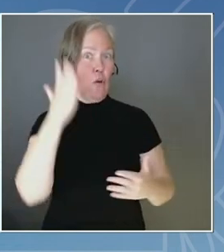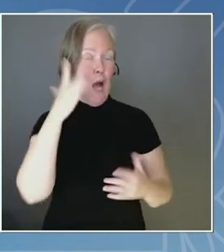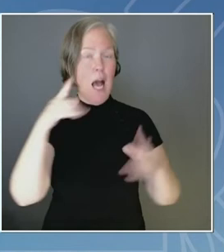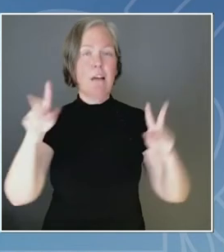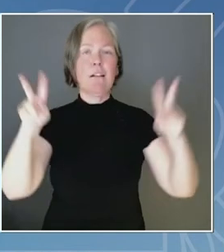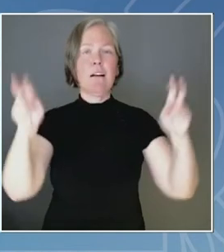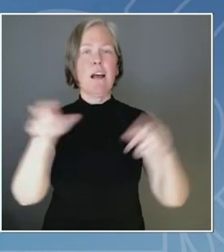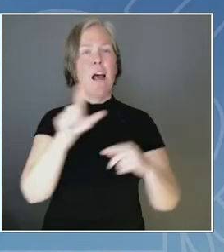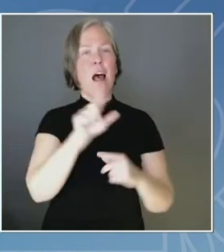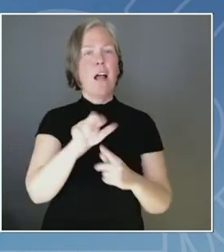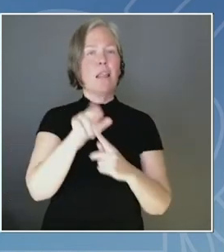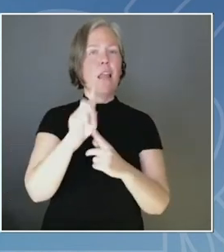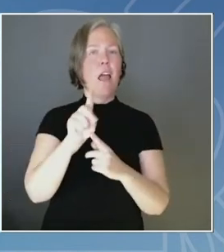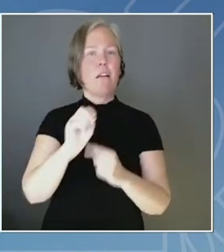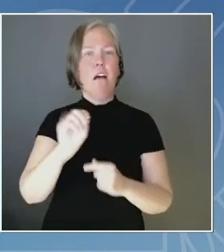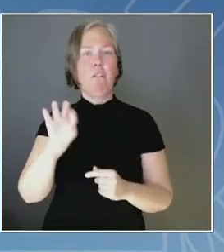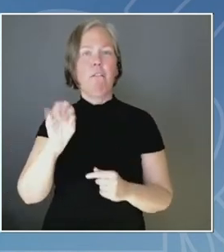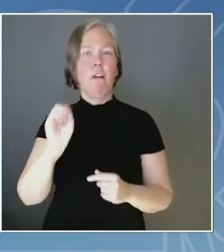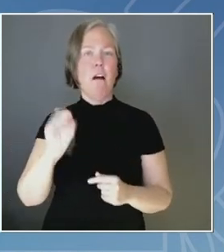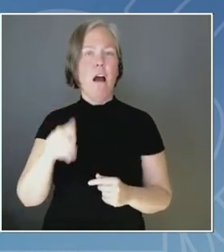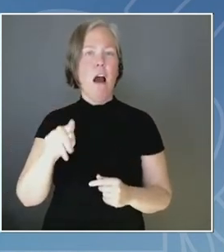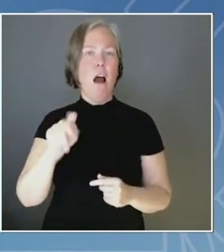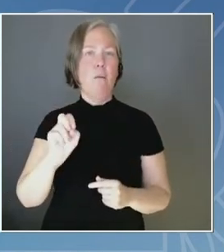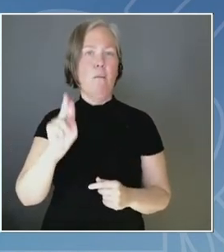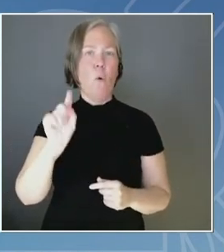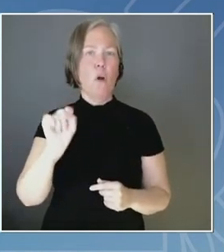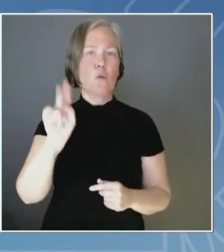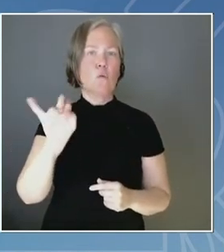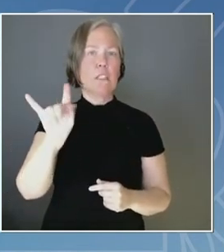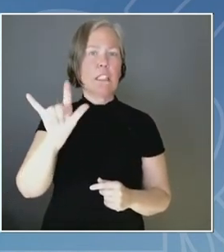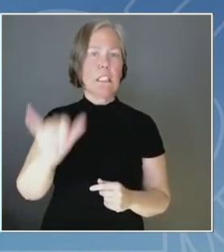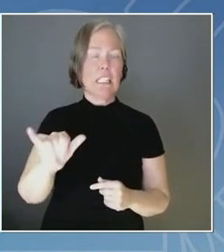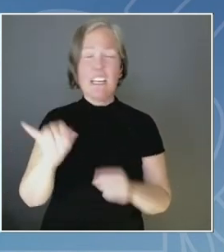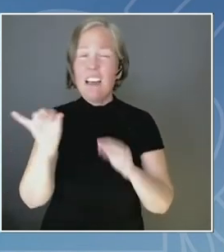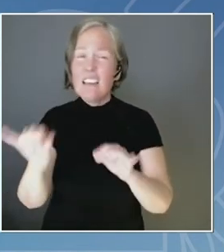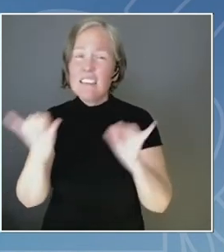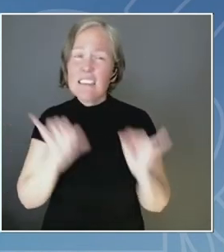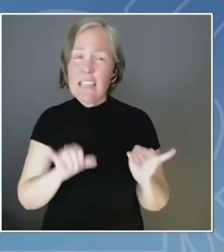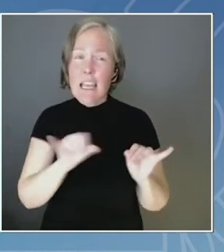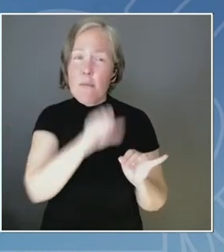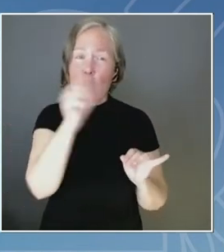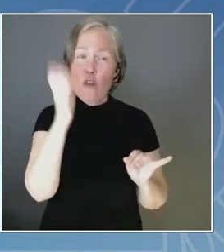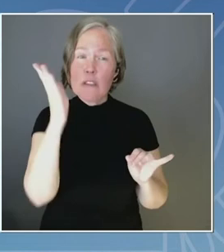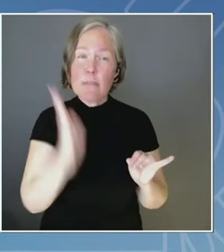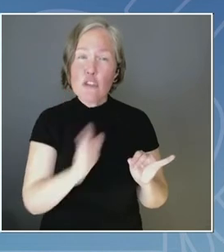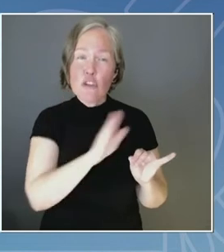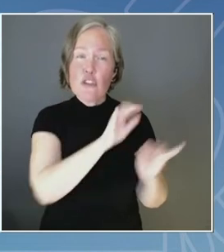in front of me. We are able to do things and accomplish